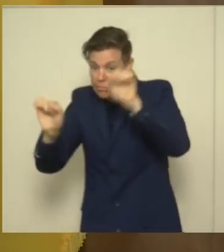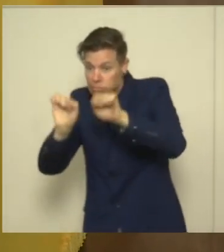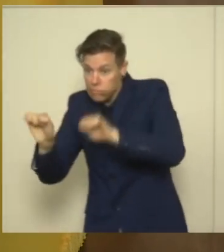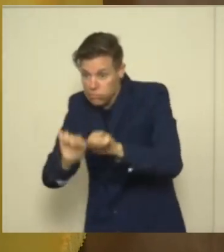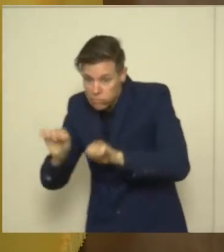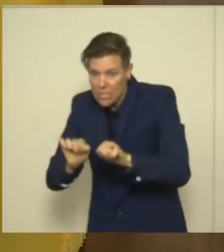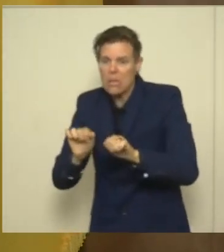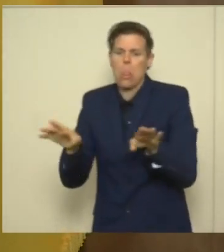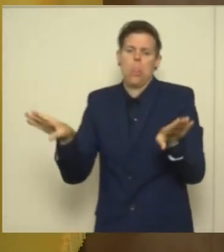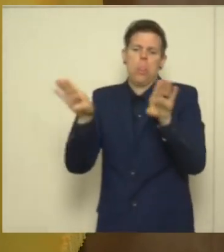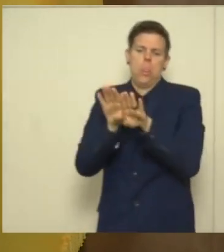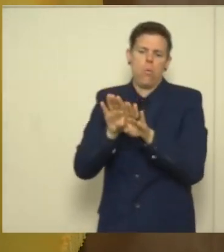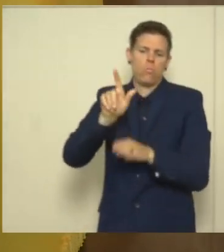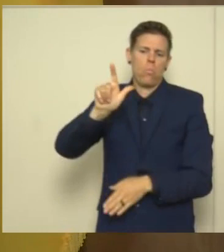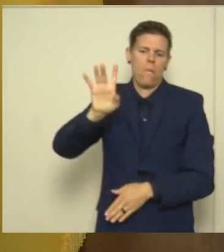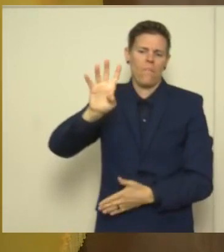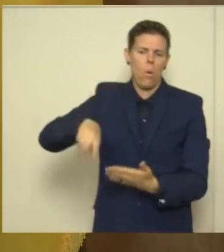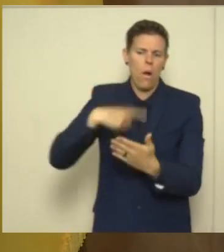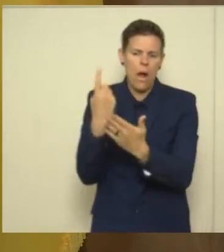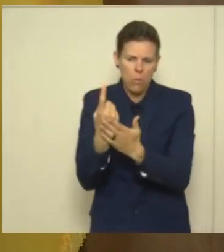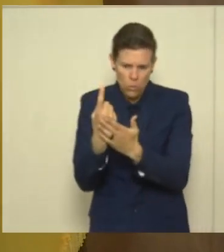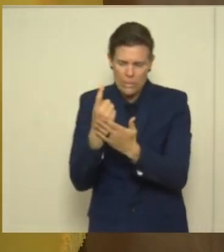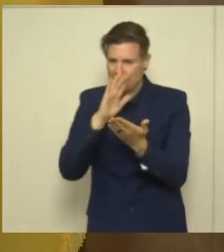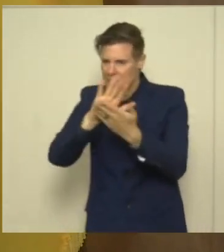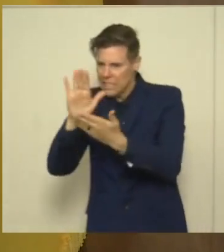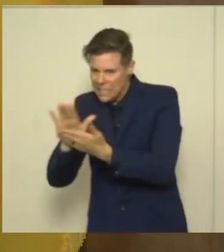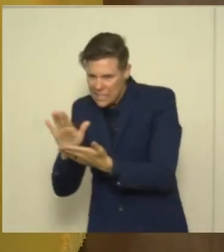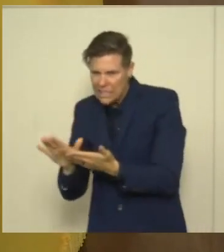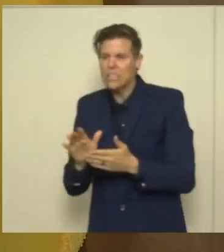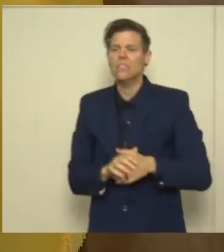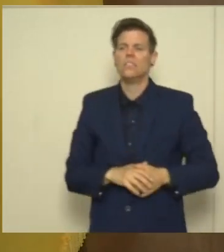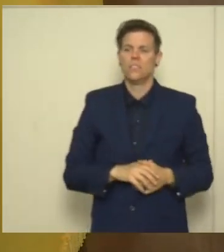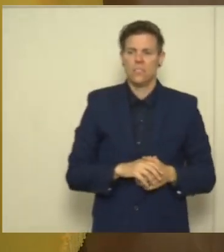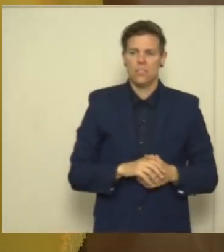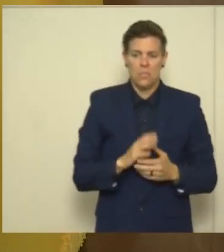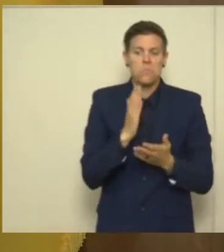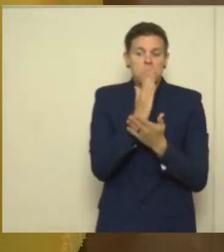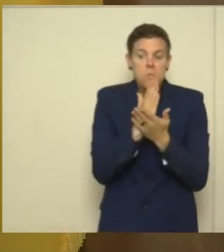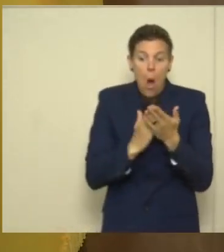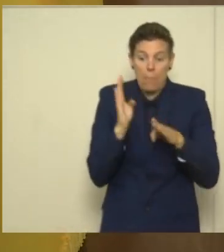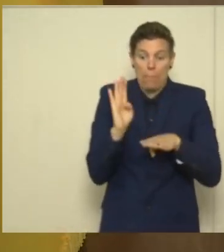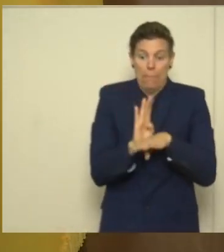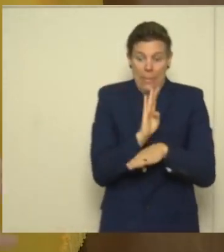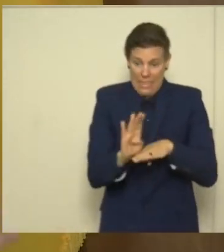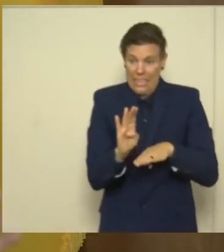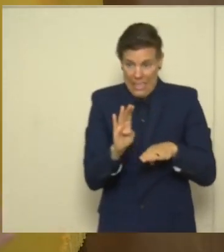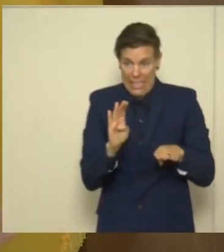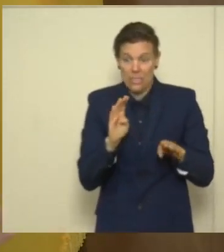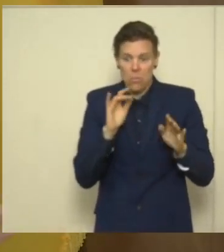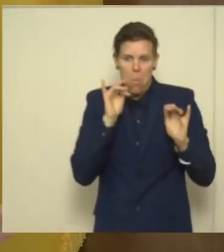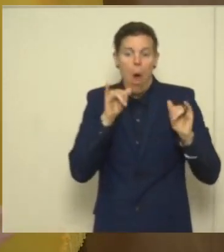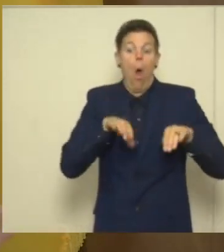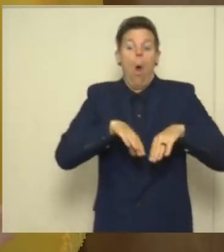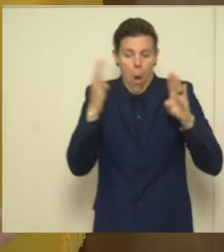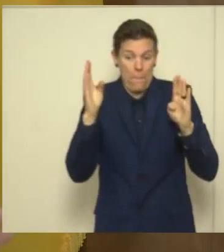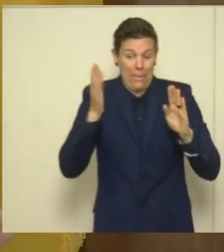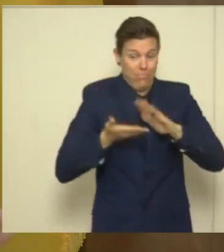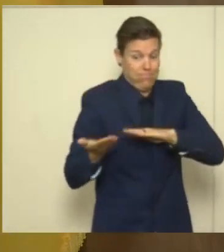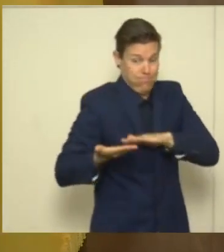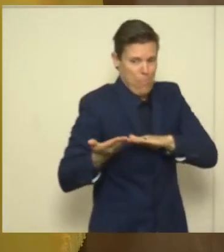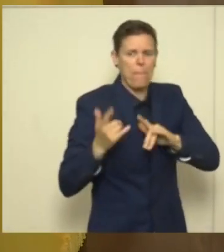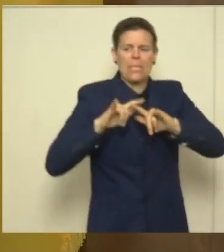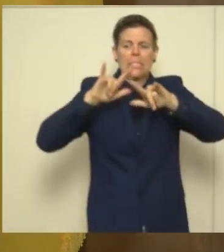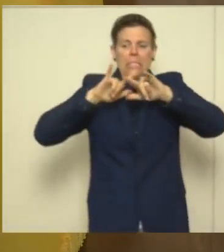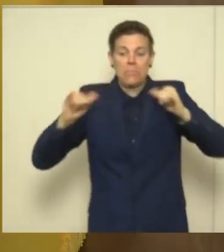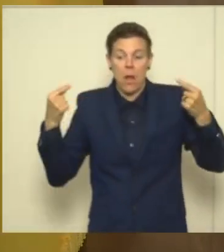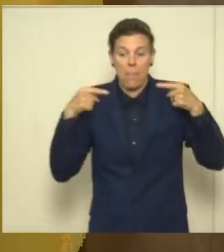that. Essential businesses try not to completely close, and then we figure out the best COVID safe environments to make sure we're not